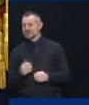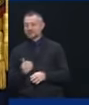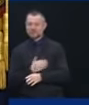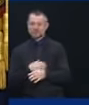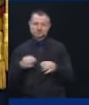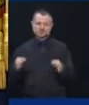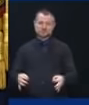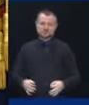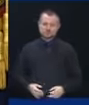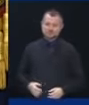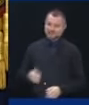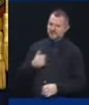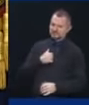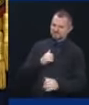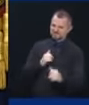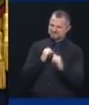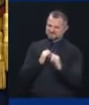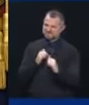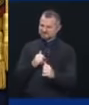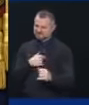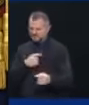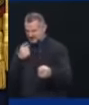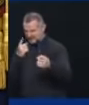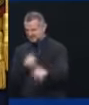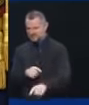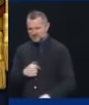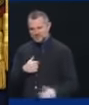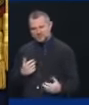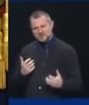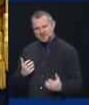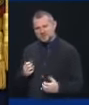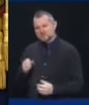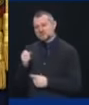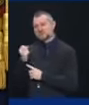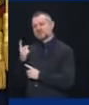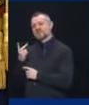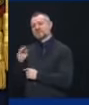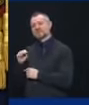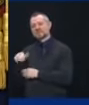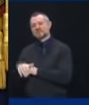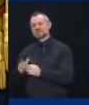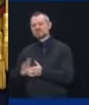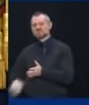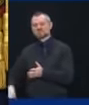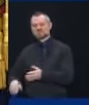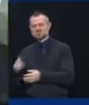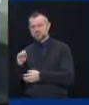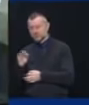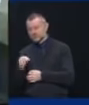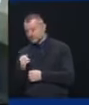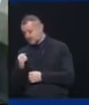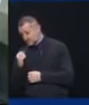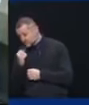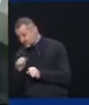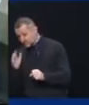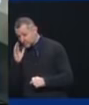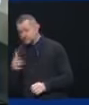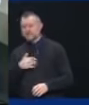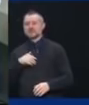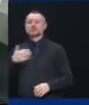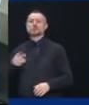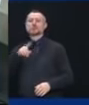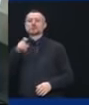I join you in the desire to do it. If we can do it safely, we will. Next question, operator.